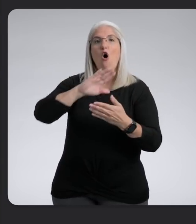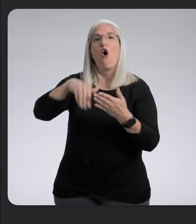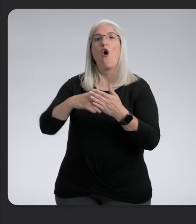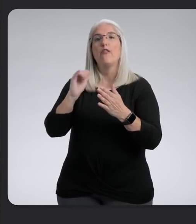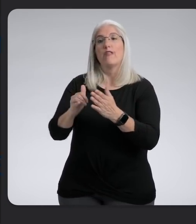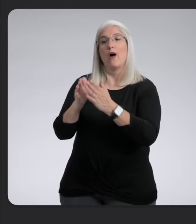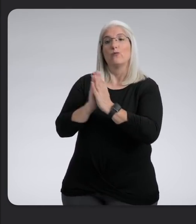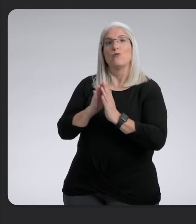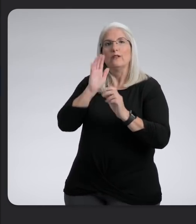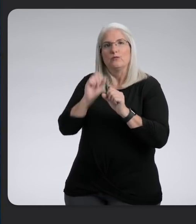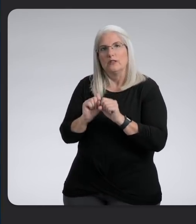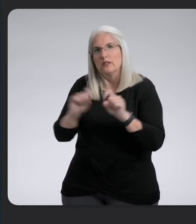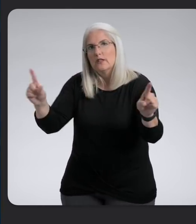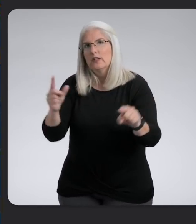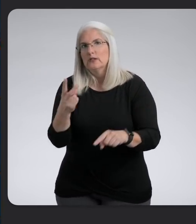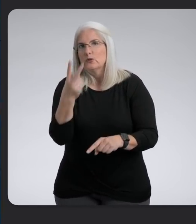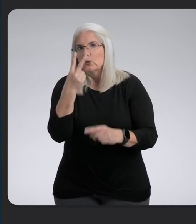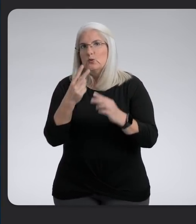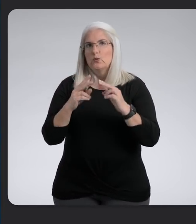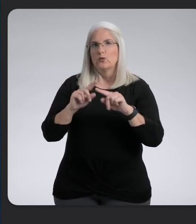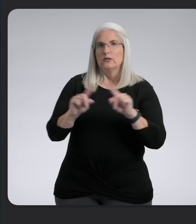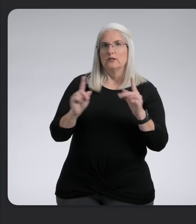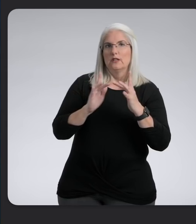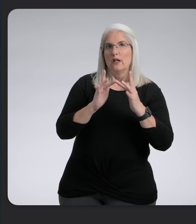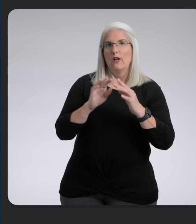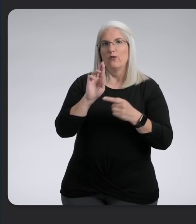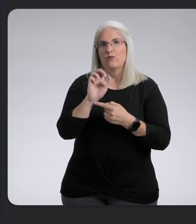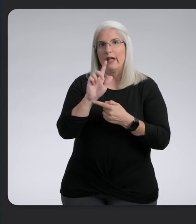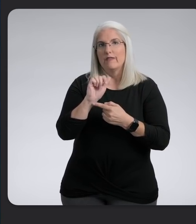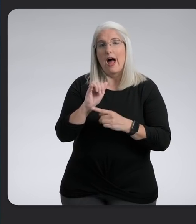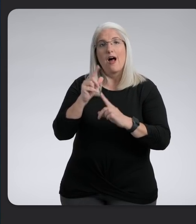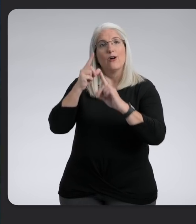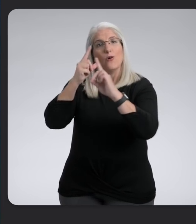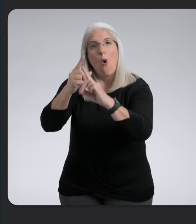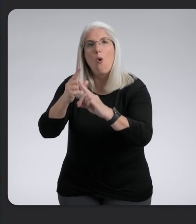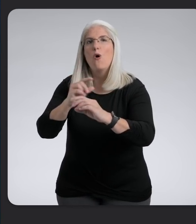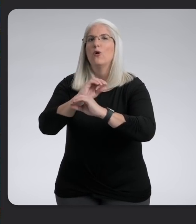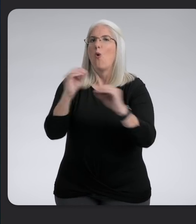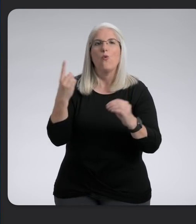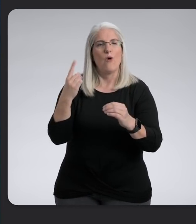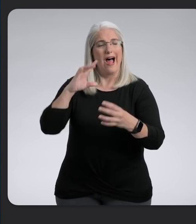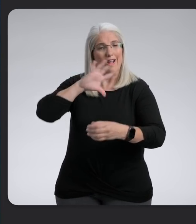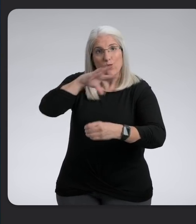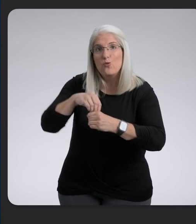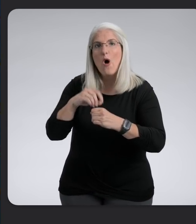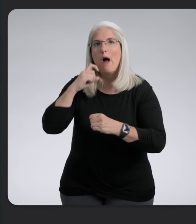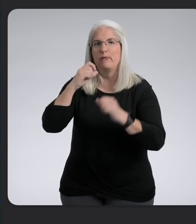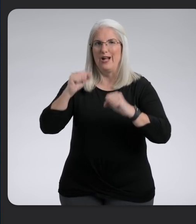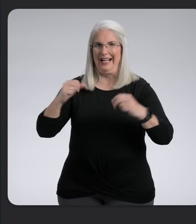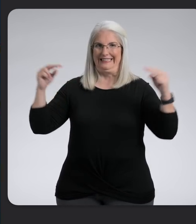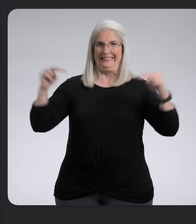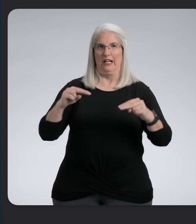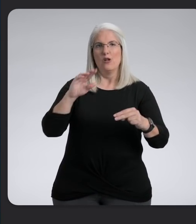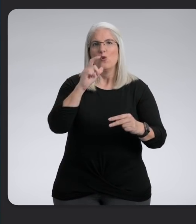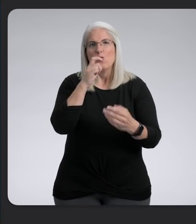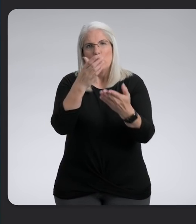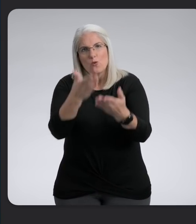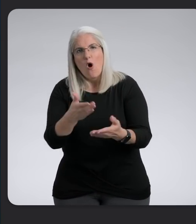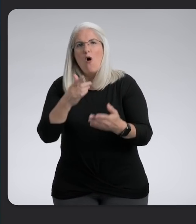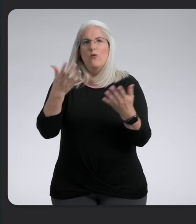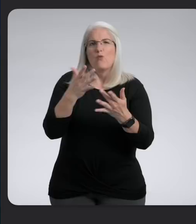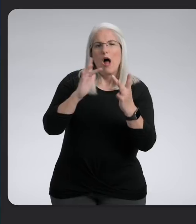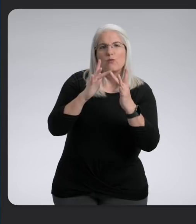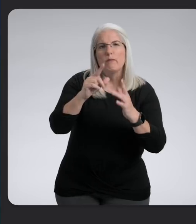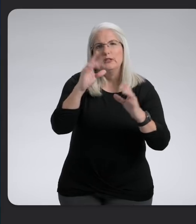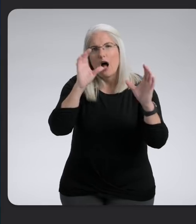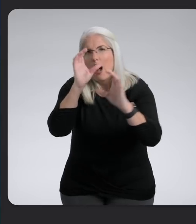through 2 separate internet relays. It's designed so that no one, including Apple, can see both who you are and what sites you're